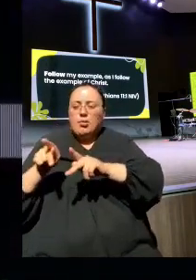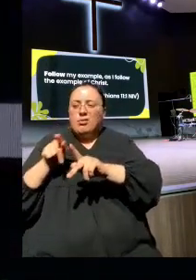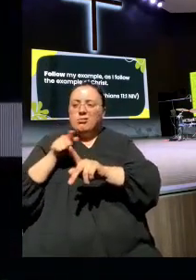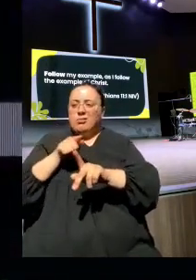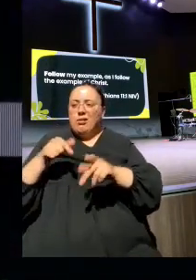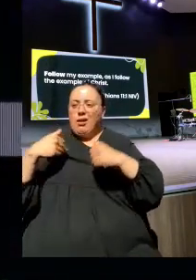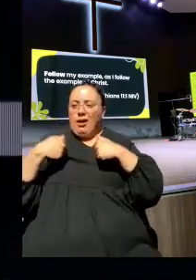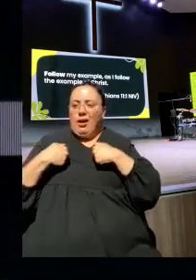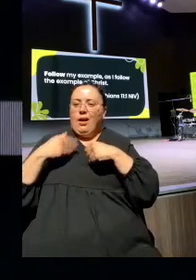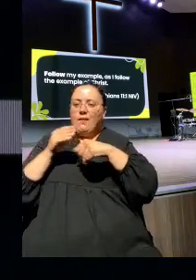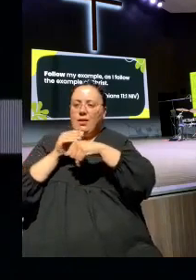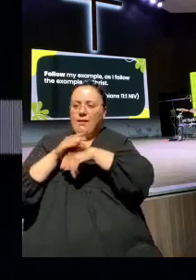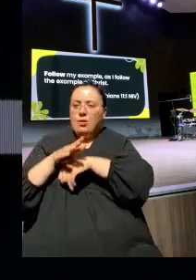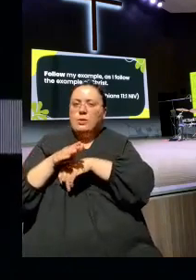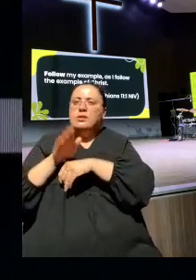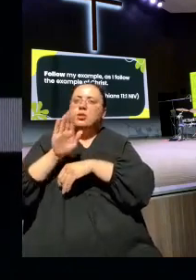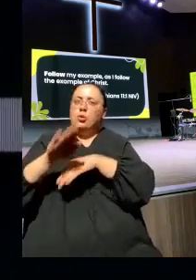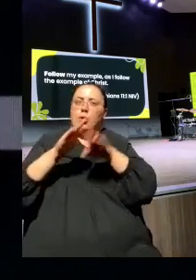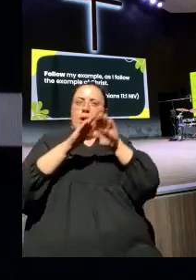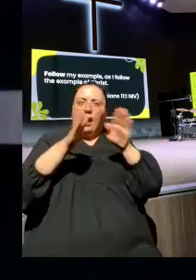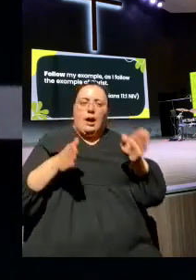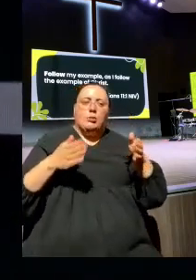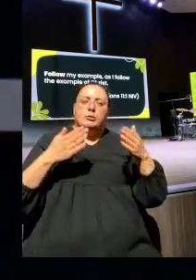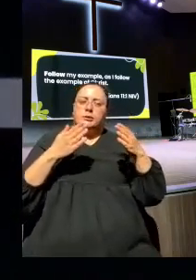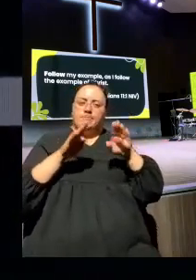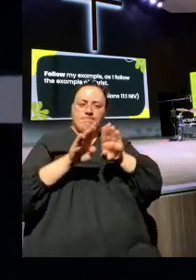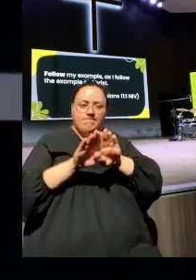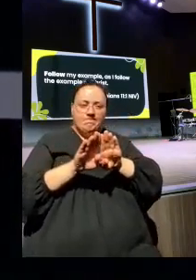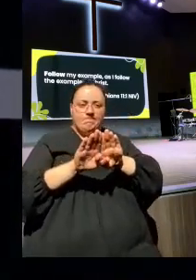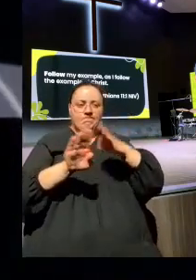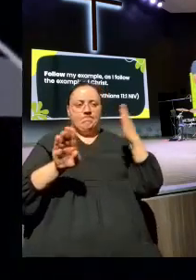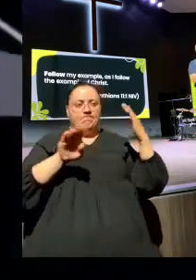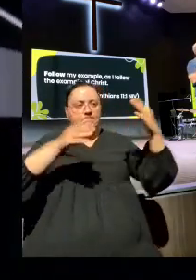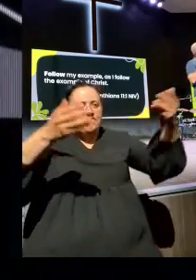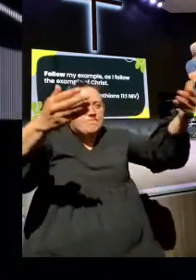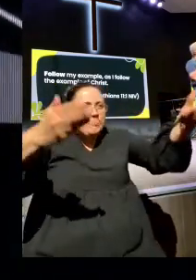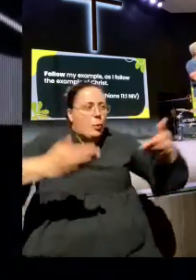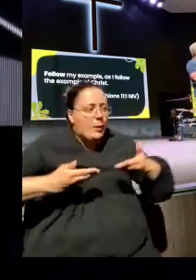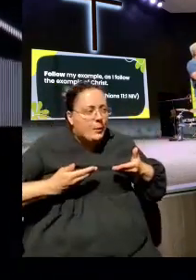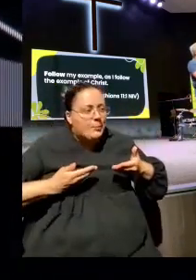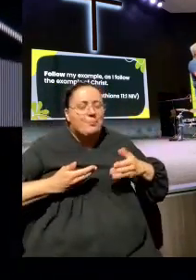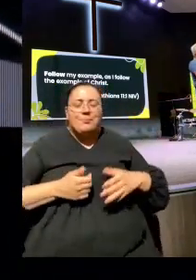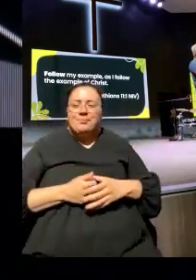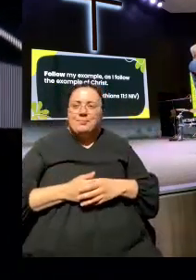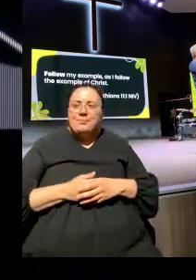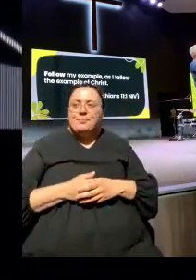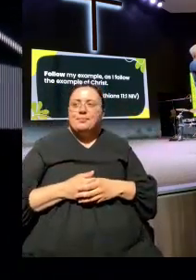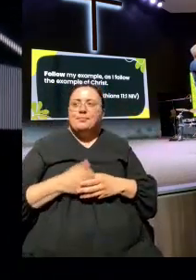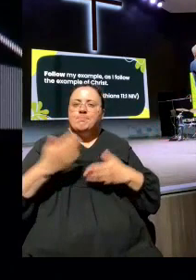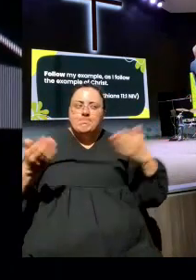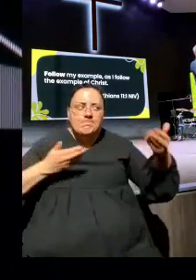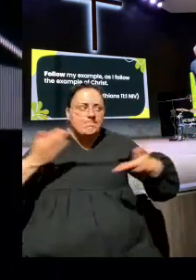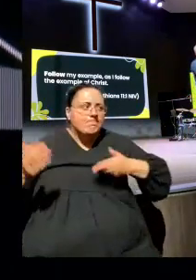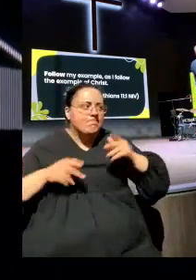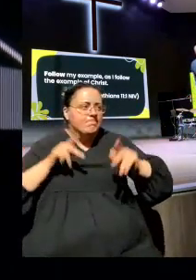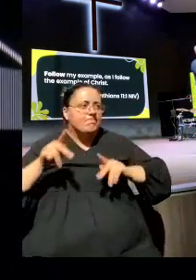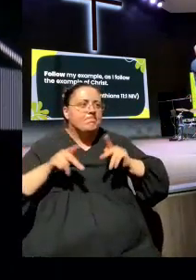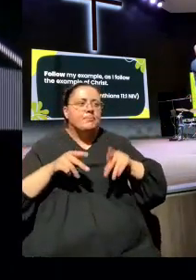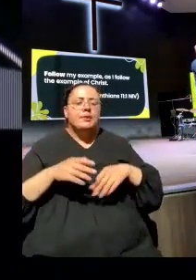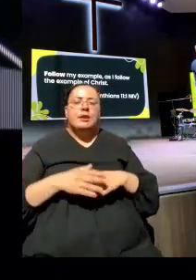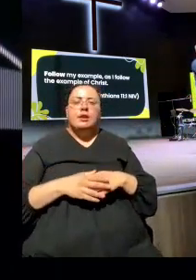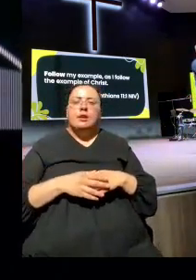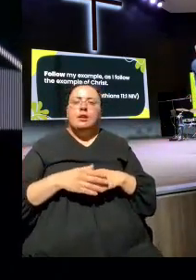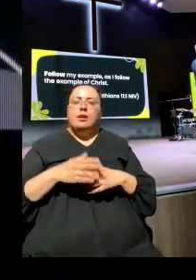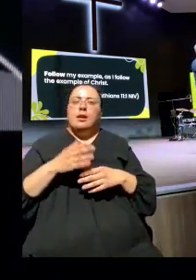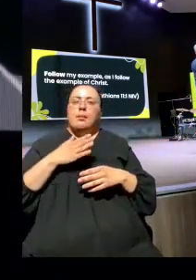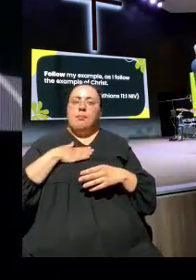up to kids, to teens, and to other young adults. My wife and I wanted our house to be the place that kids would come and